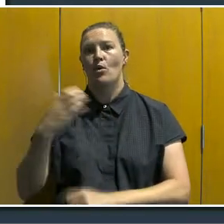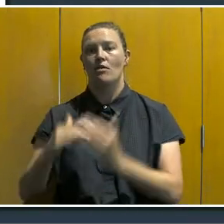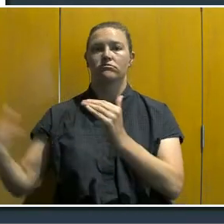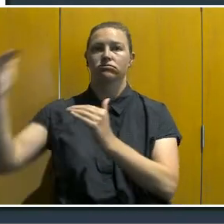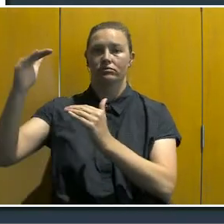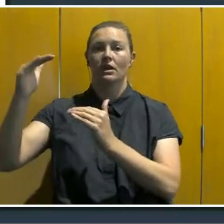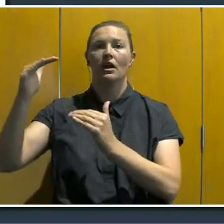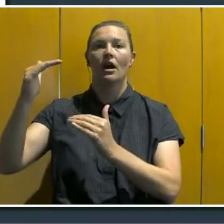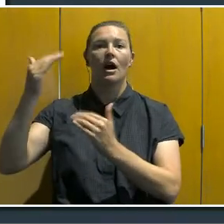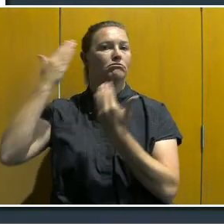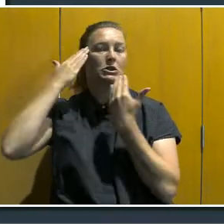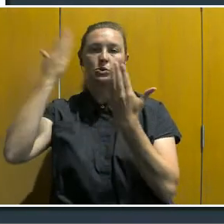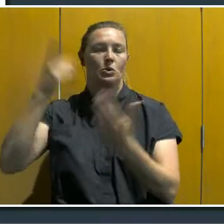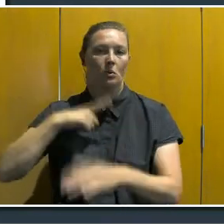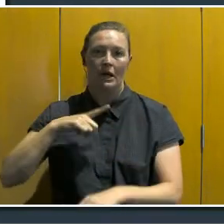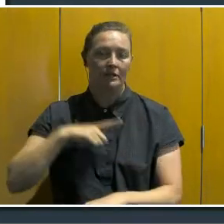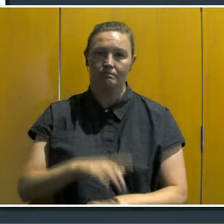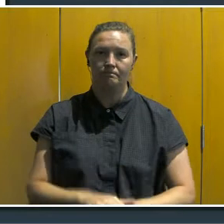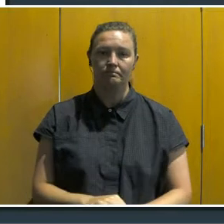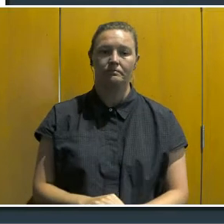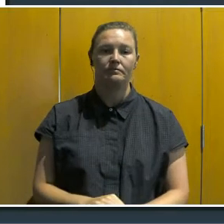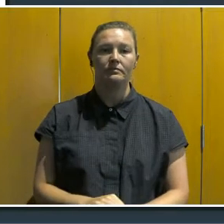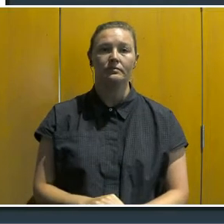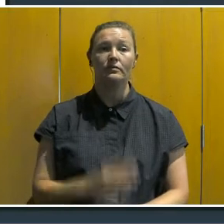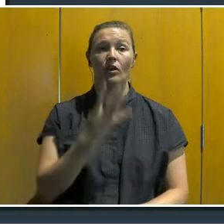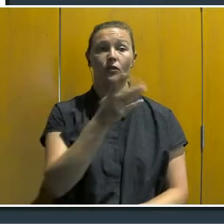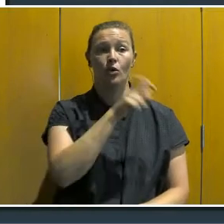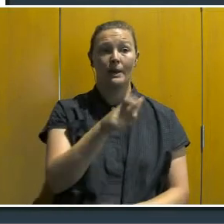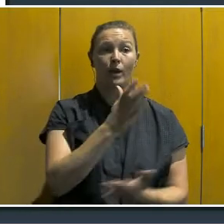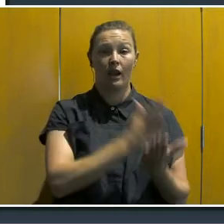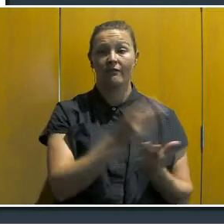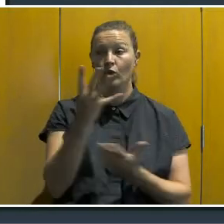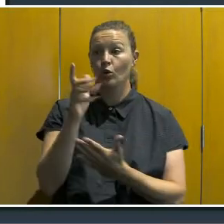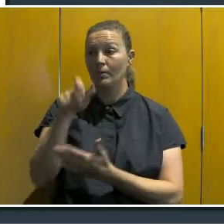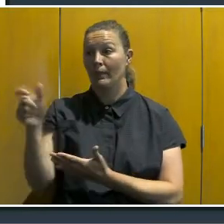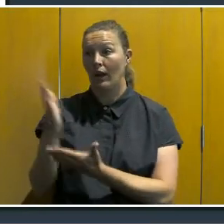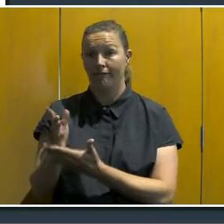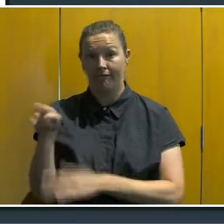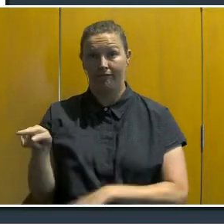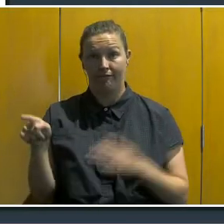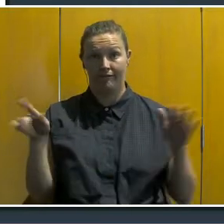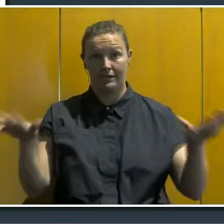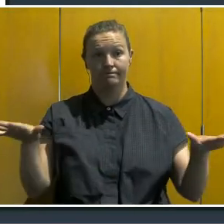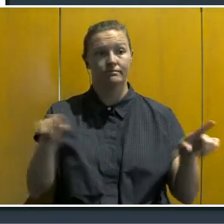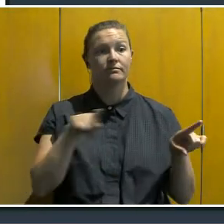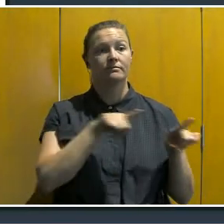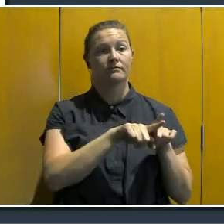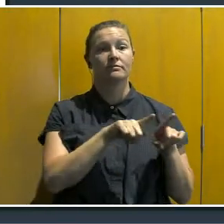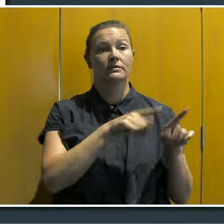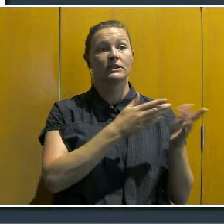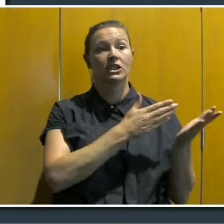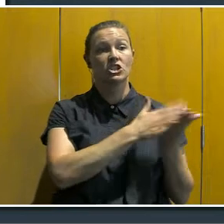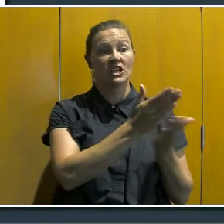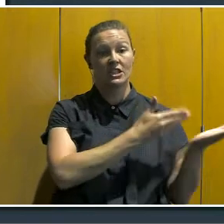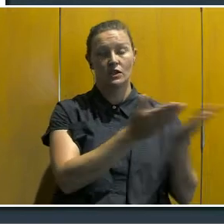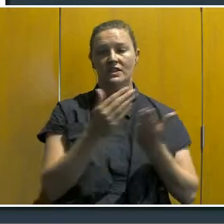and I've got no idea why. Four people live at the same properties, four people share in the services, and you're